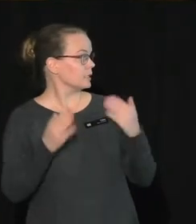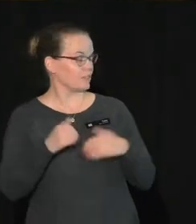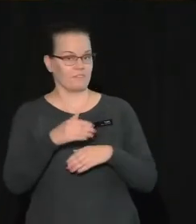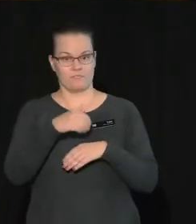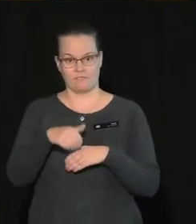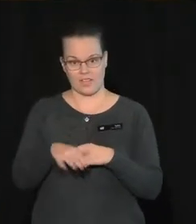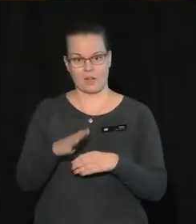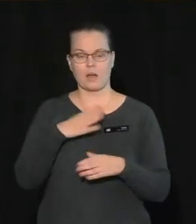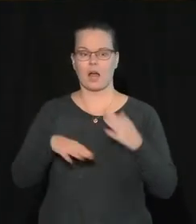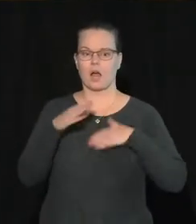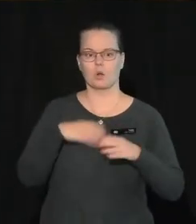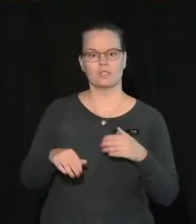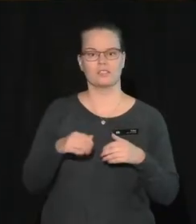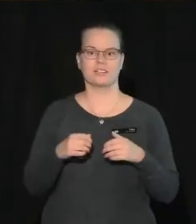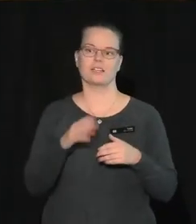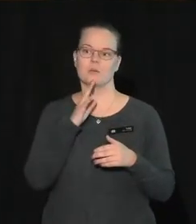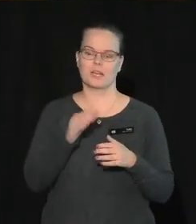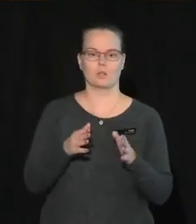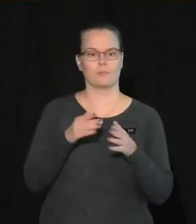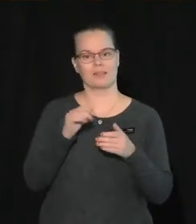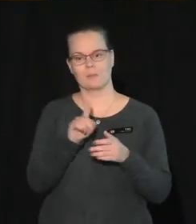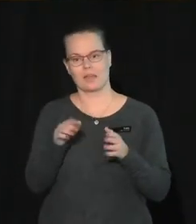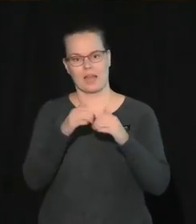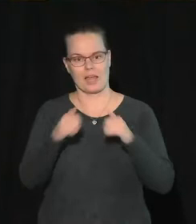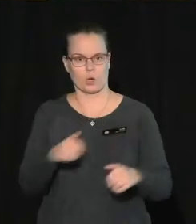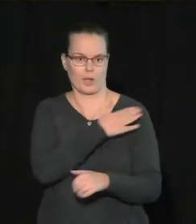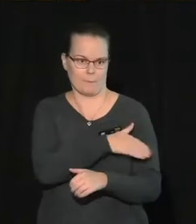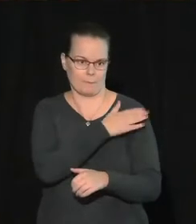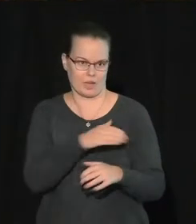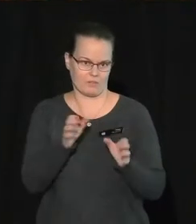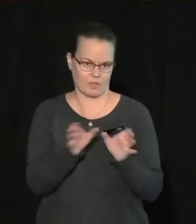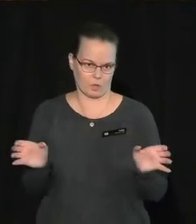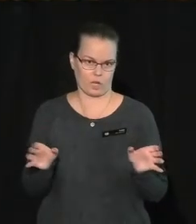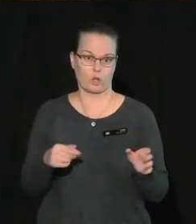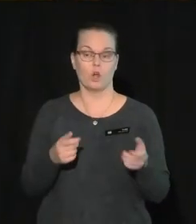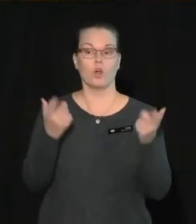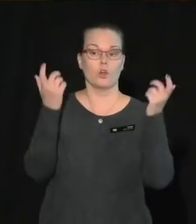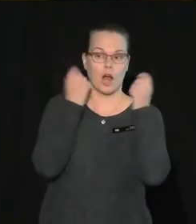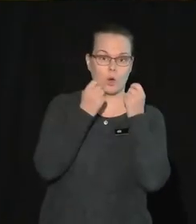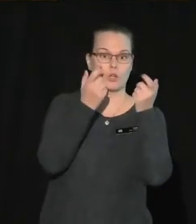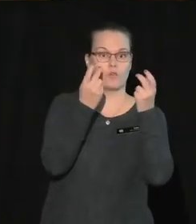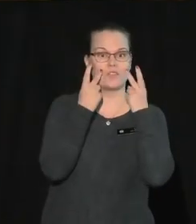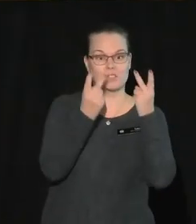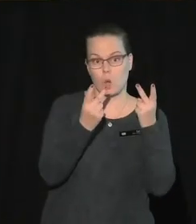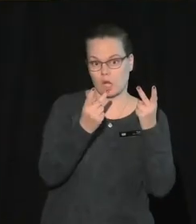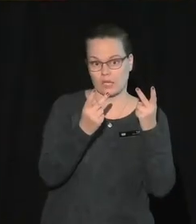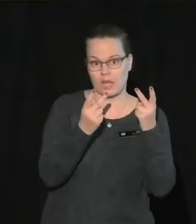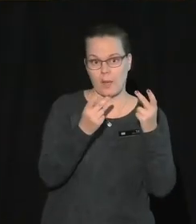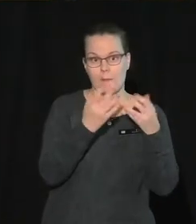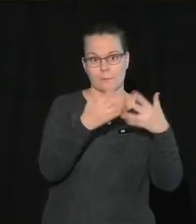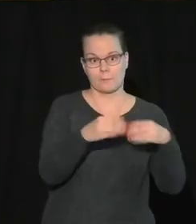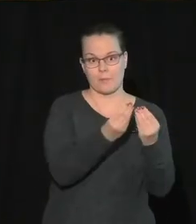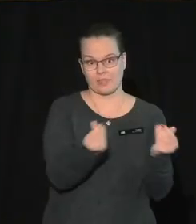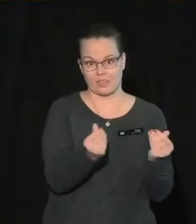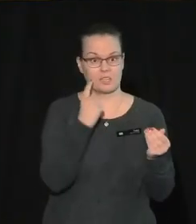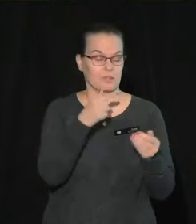to distinguish between the content of audiovisual media service. So for example, TV programs, which are